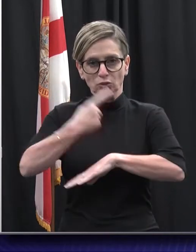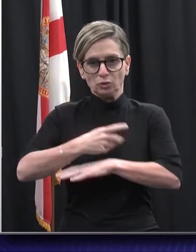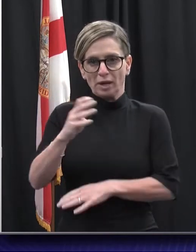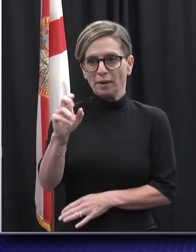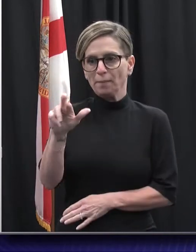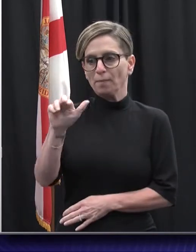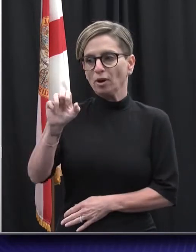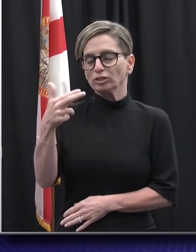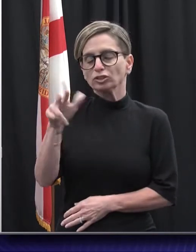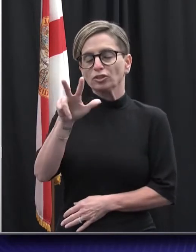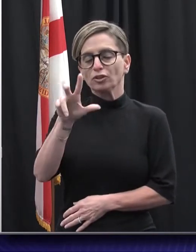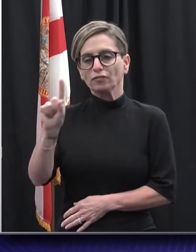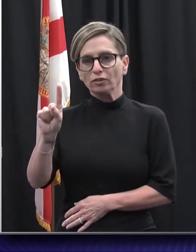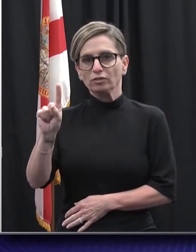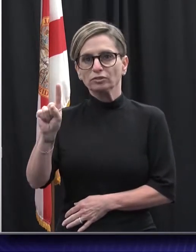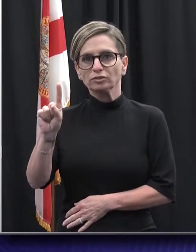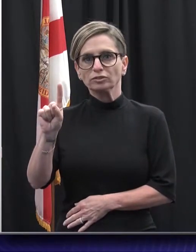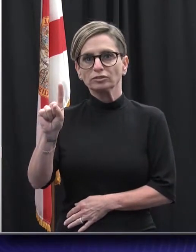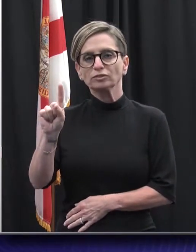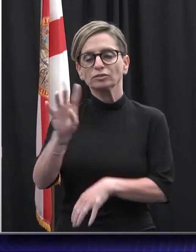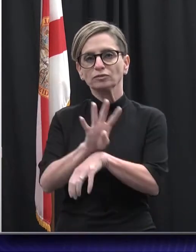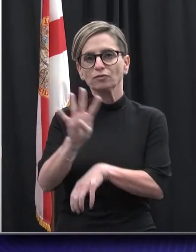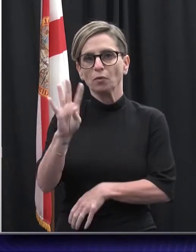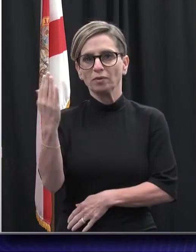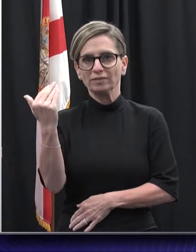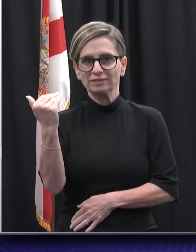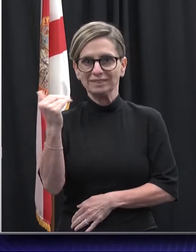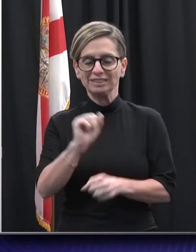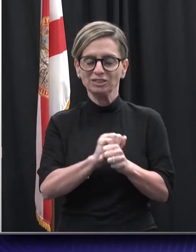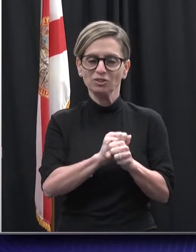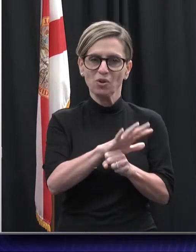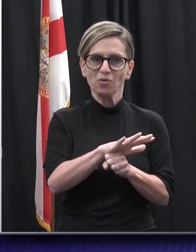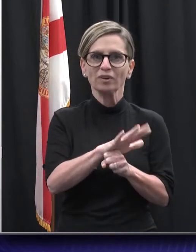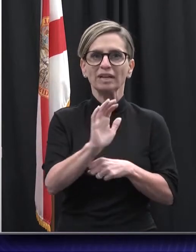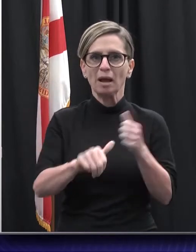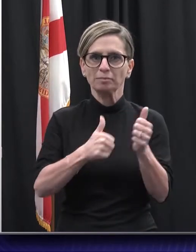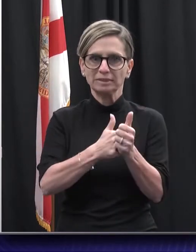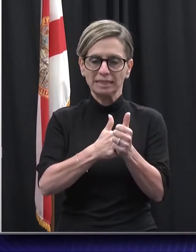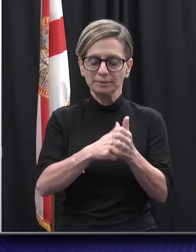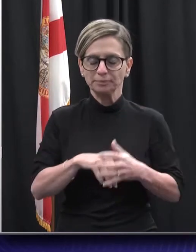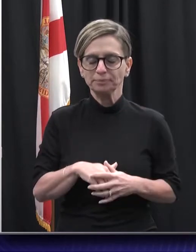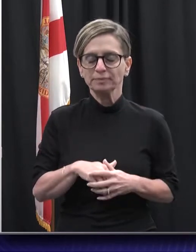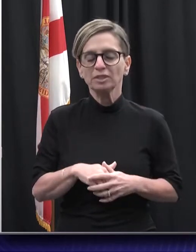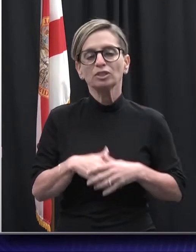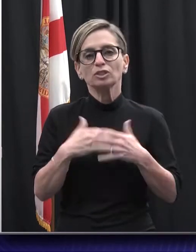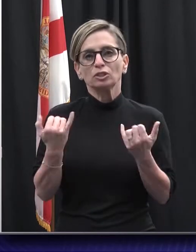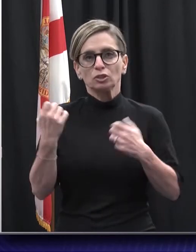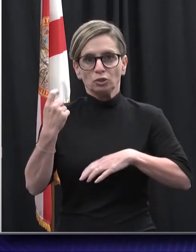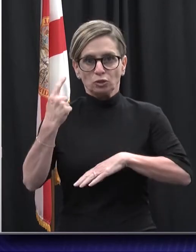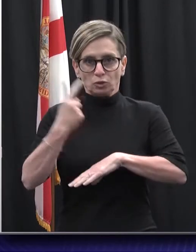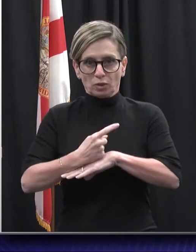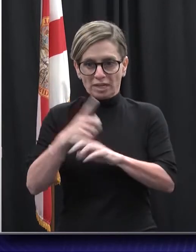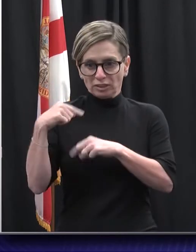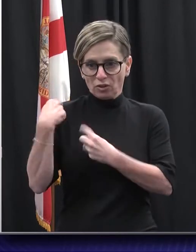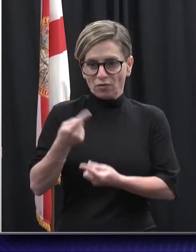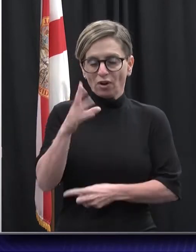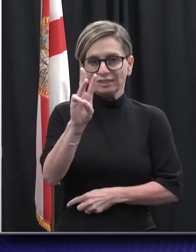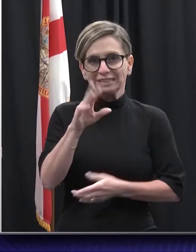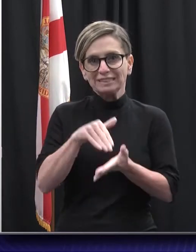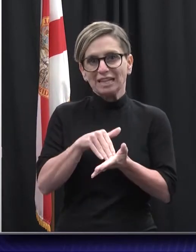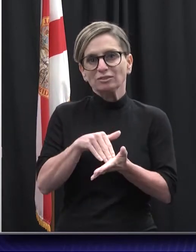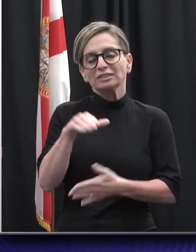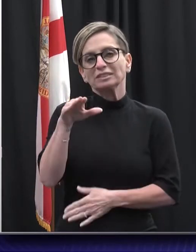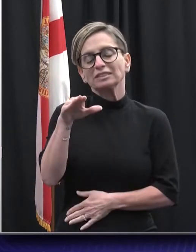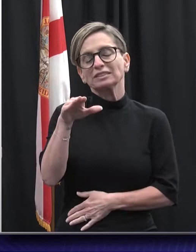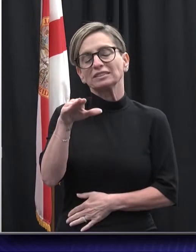4/15 COVID-19 update. As of today, we have 6,096 confirmed